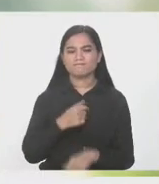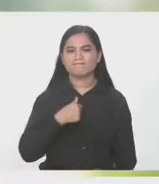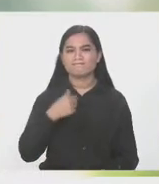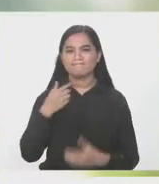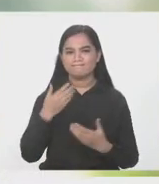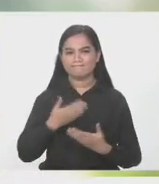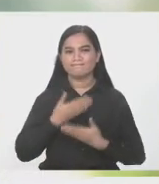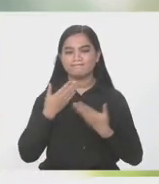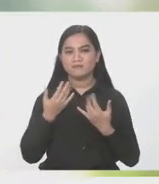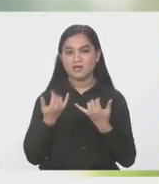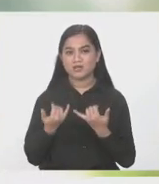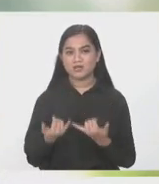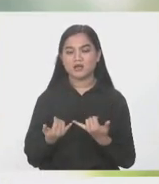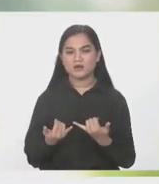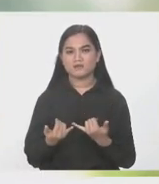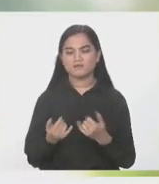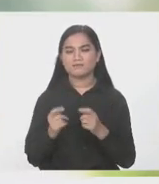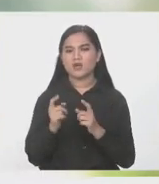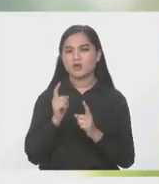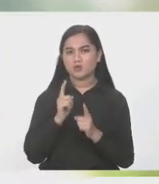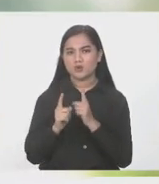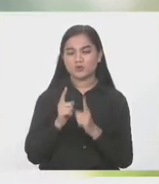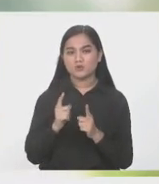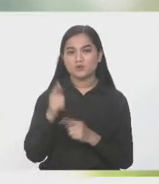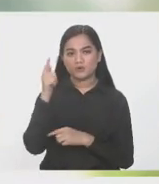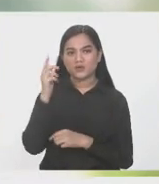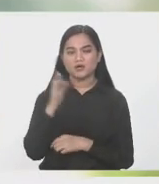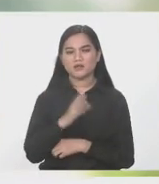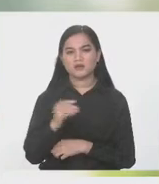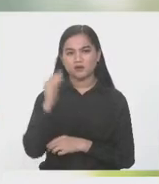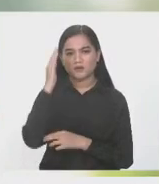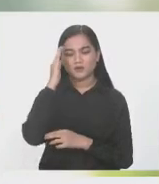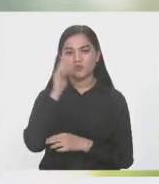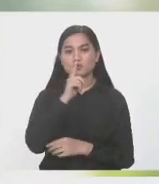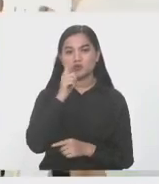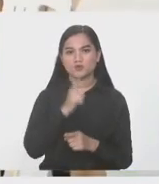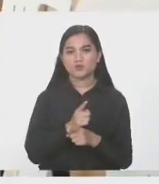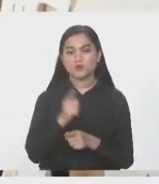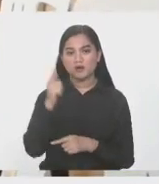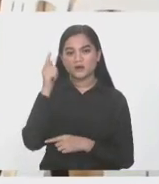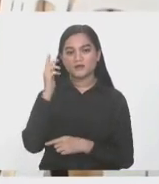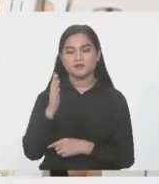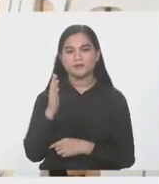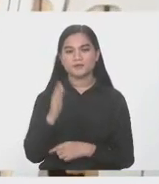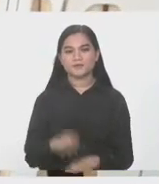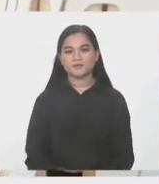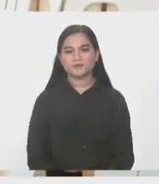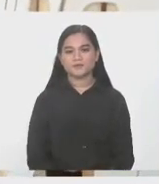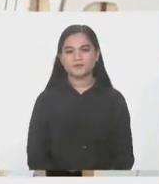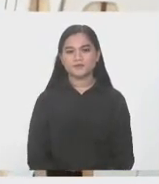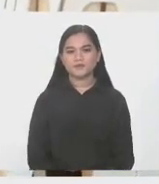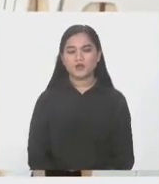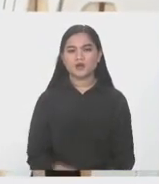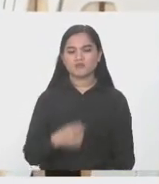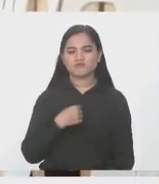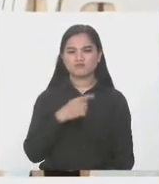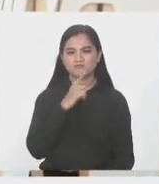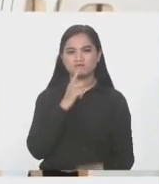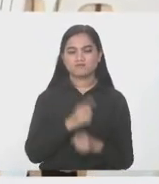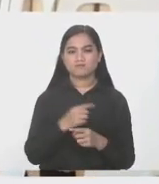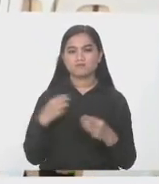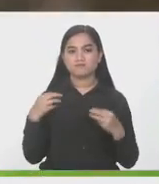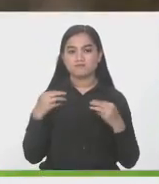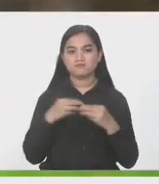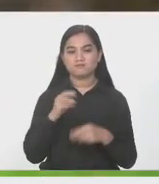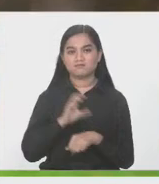now we talk to our God and we know that the true God is God the Father. I am fully a member of the Church